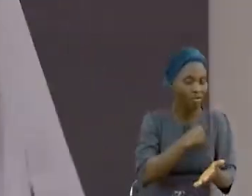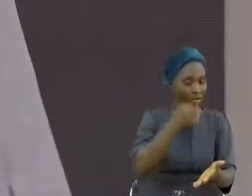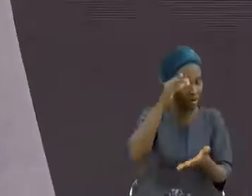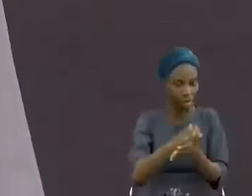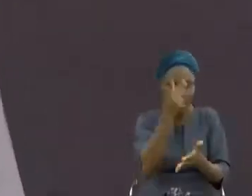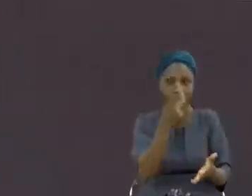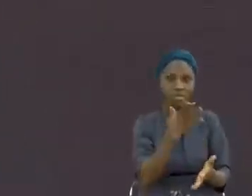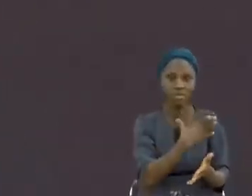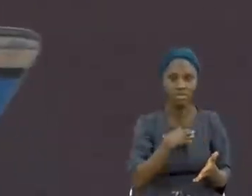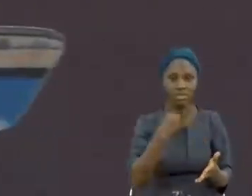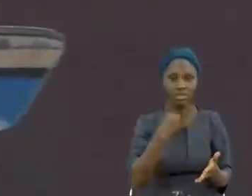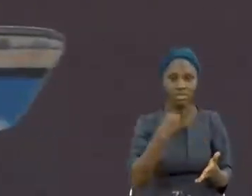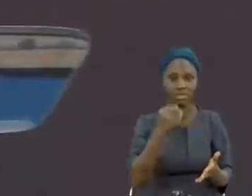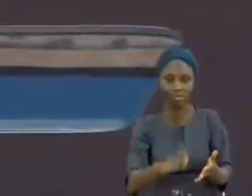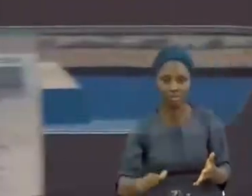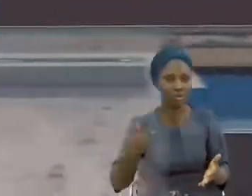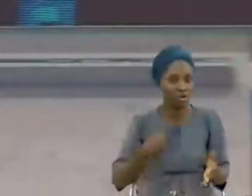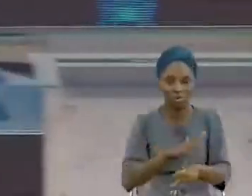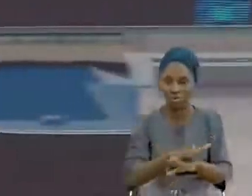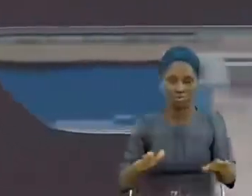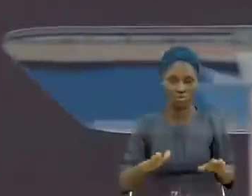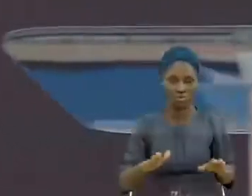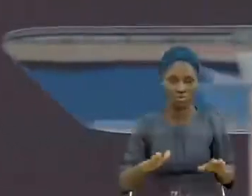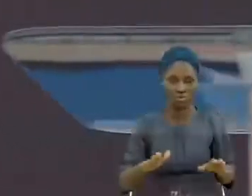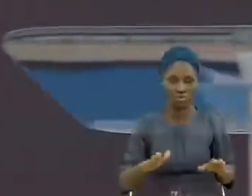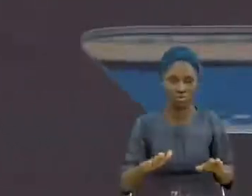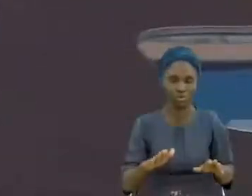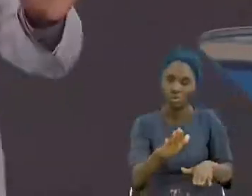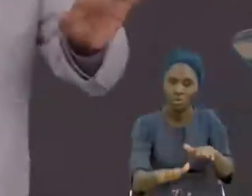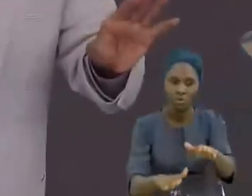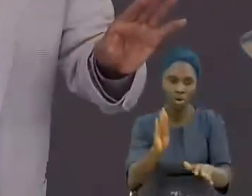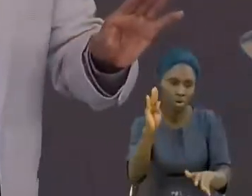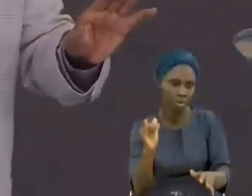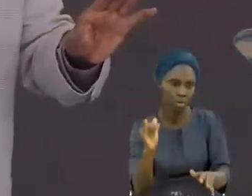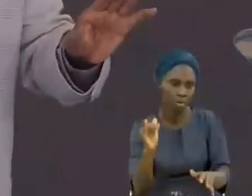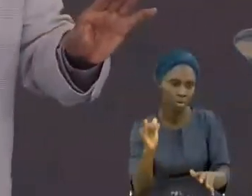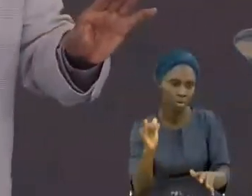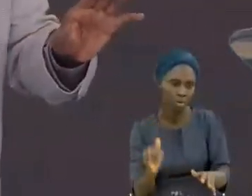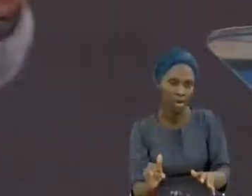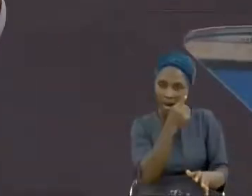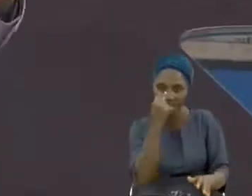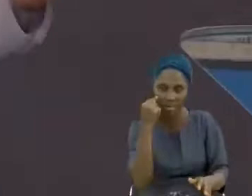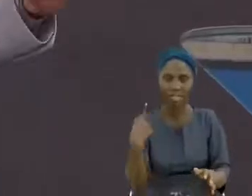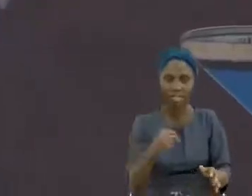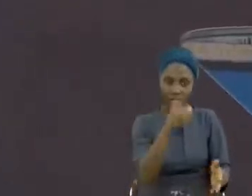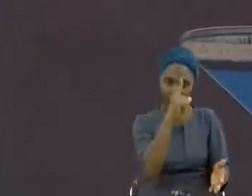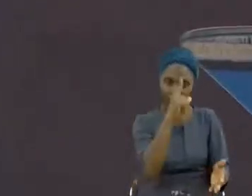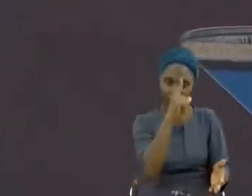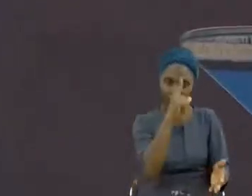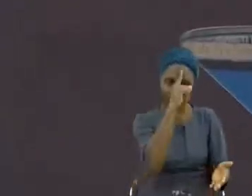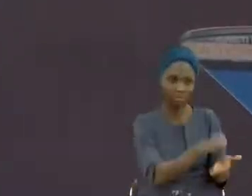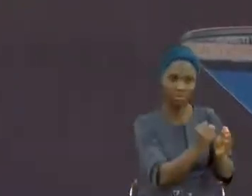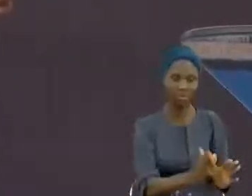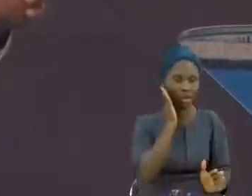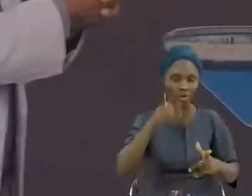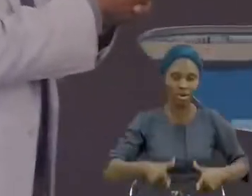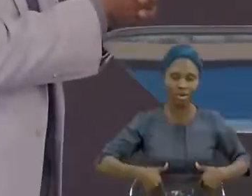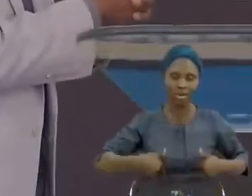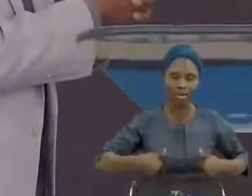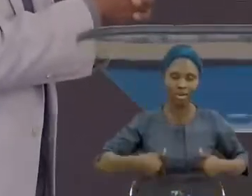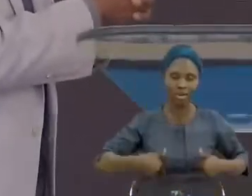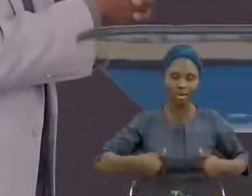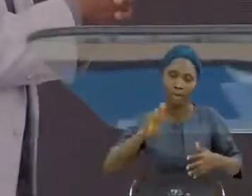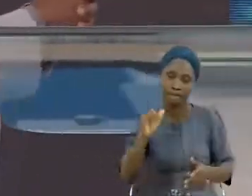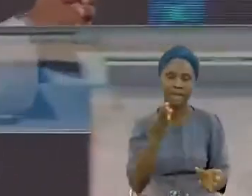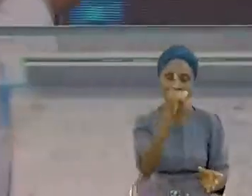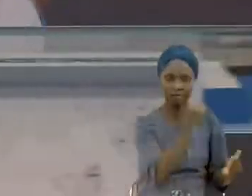shall live by faith in your profession anywhere you are working everything the lords